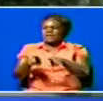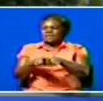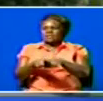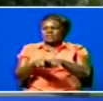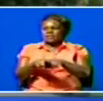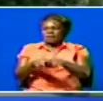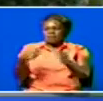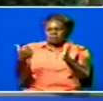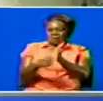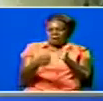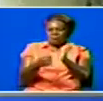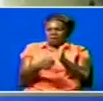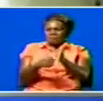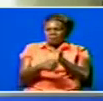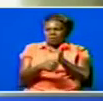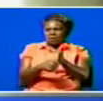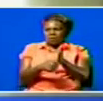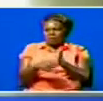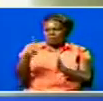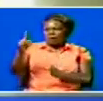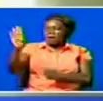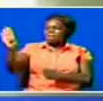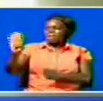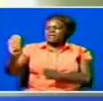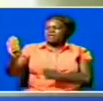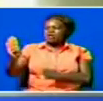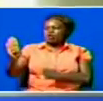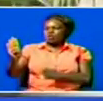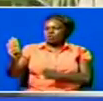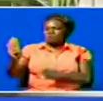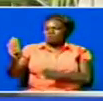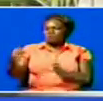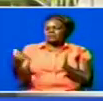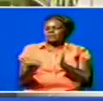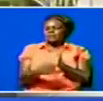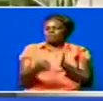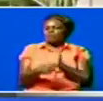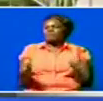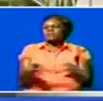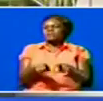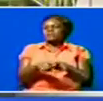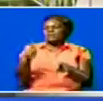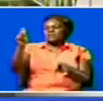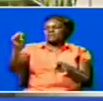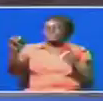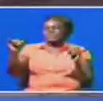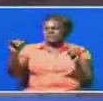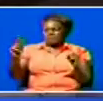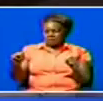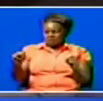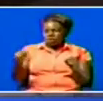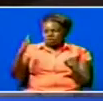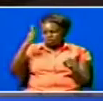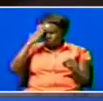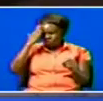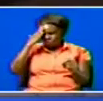The tussle for the property worth roughly 1 billion in Elementaita has caused a storm. KTN is in